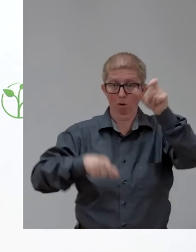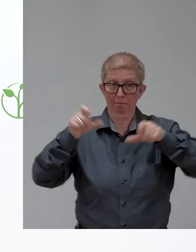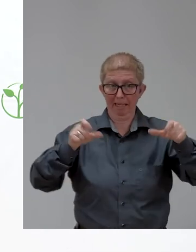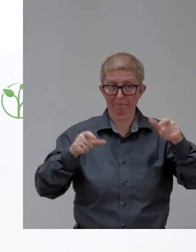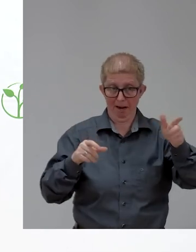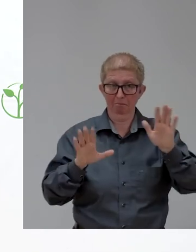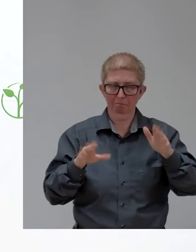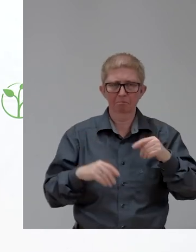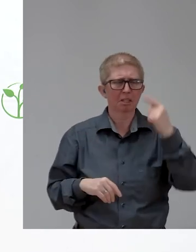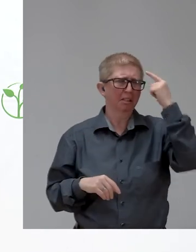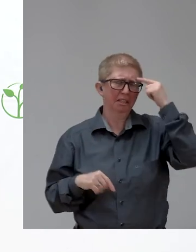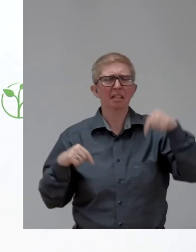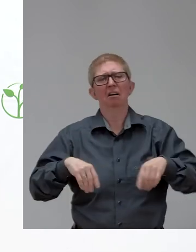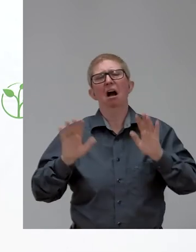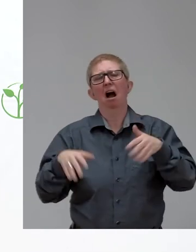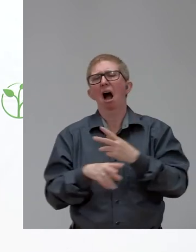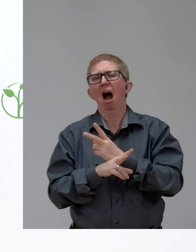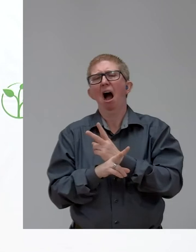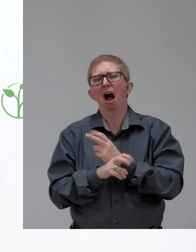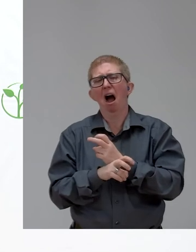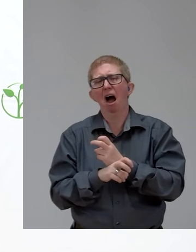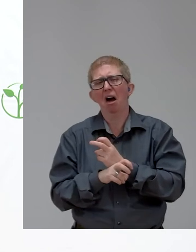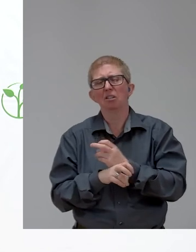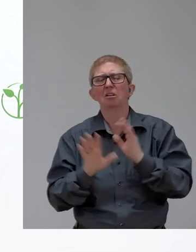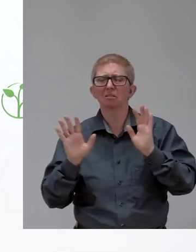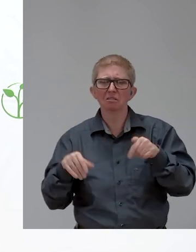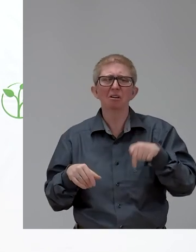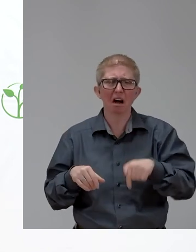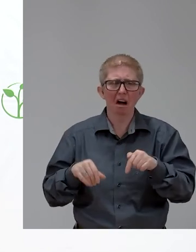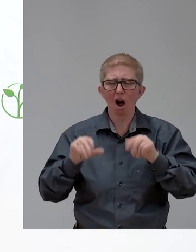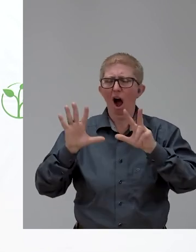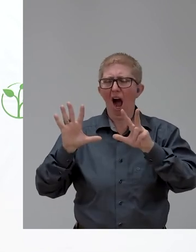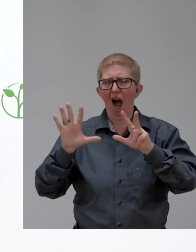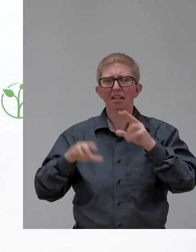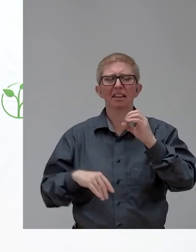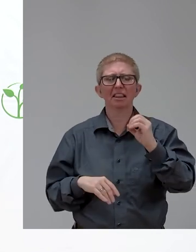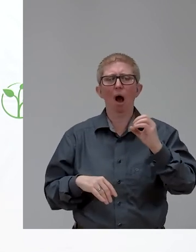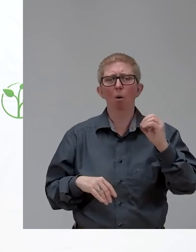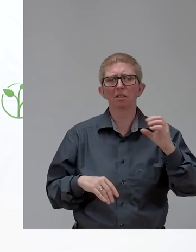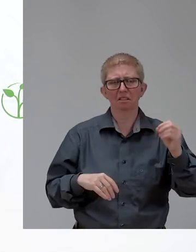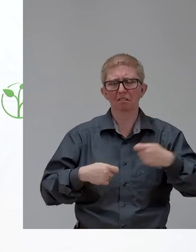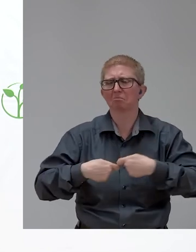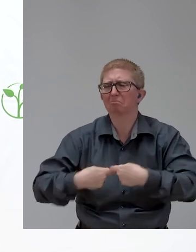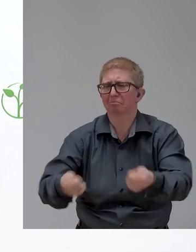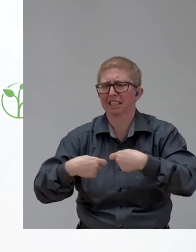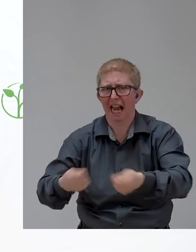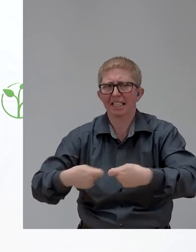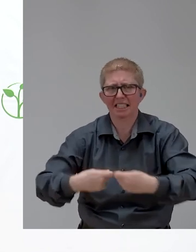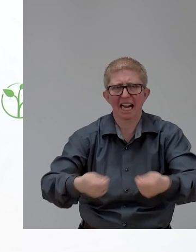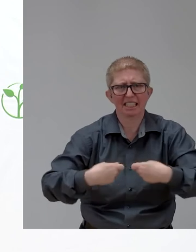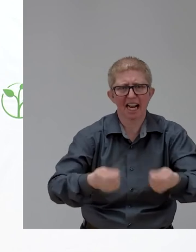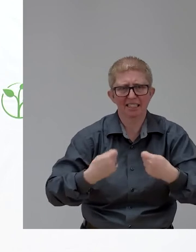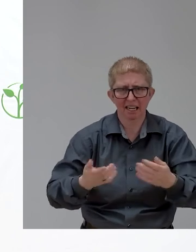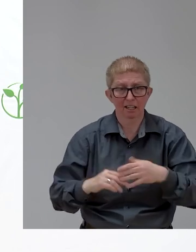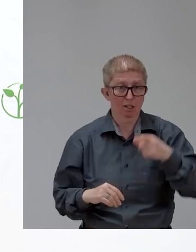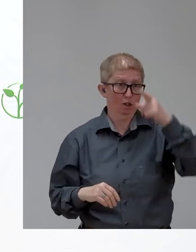move 15 kilometers within Austria because the other county has a different way of financing, helping, support.